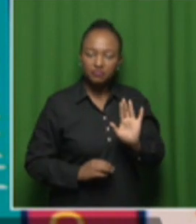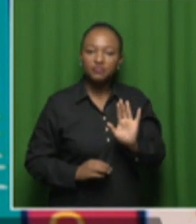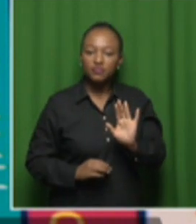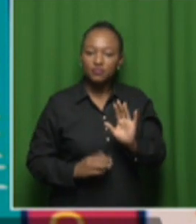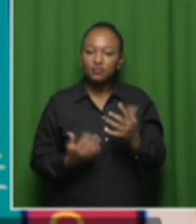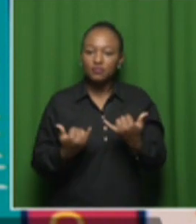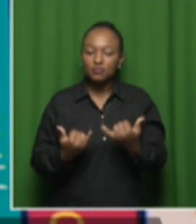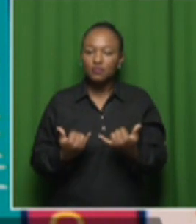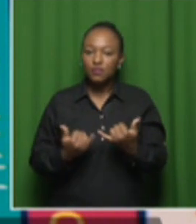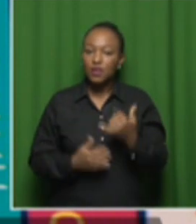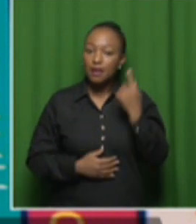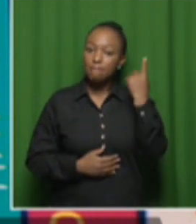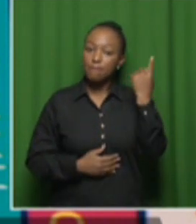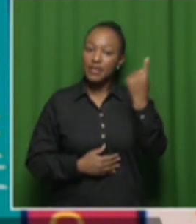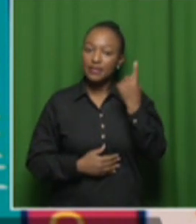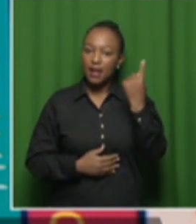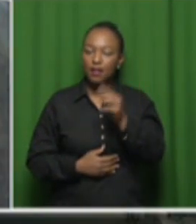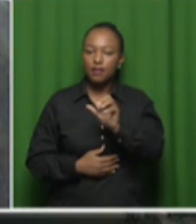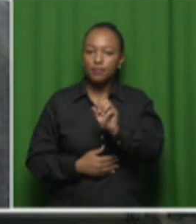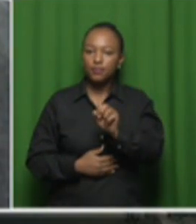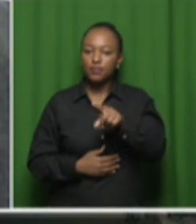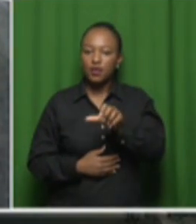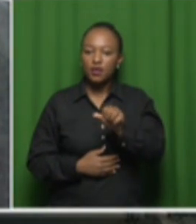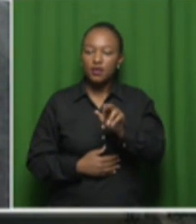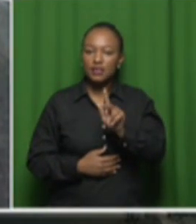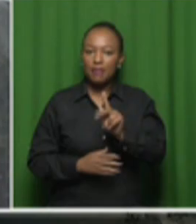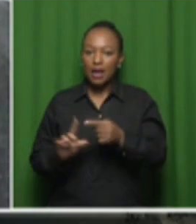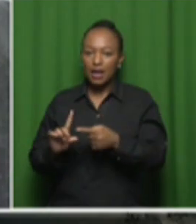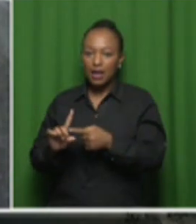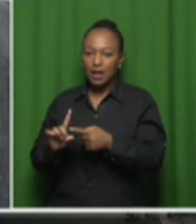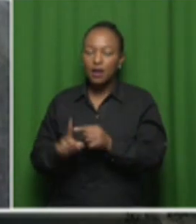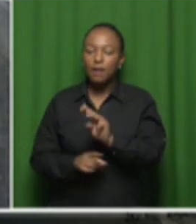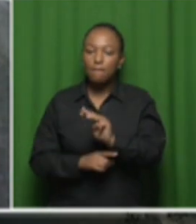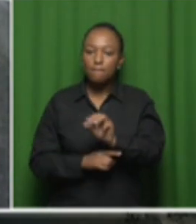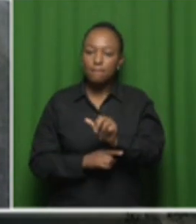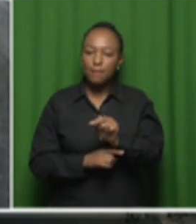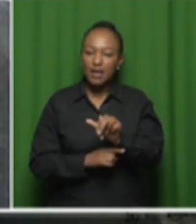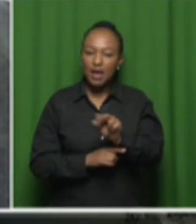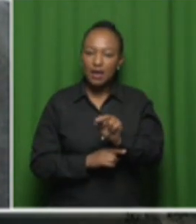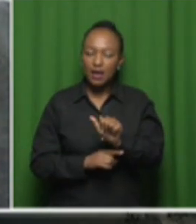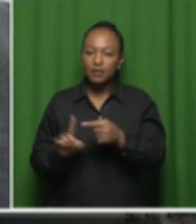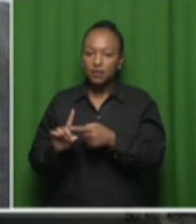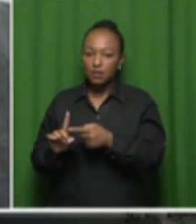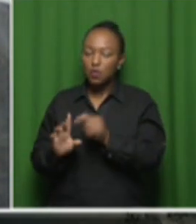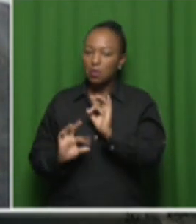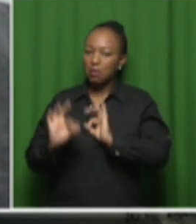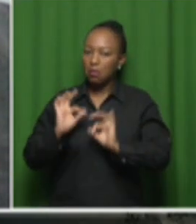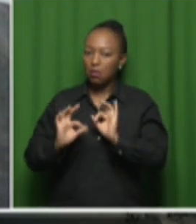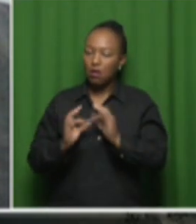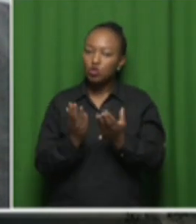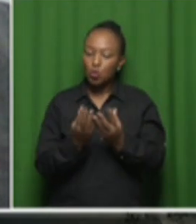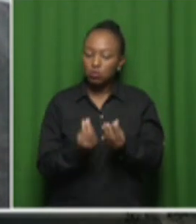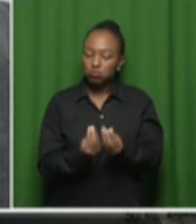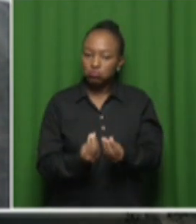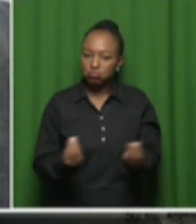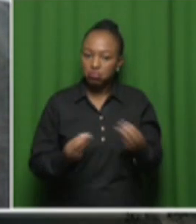bring in a principal at Spark, Siyabonga Manana, to talk about the significance of such a day, especially for school-going children or